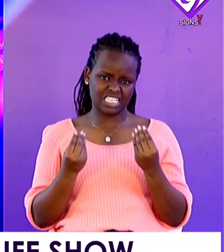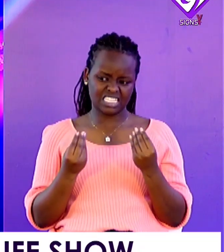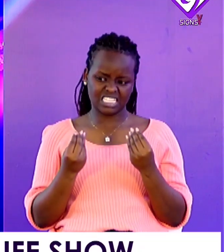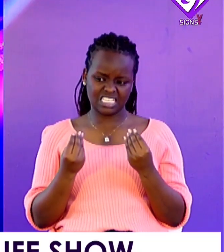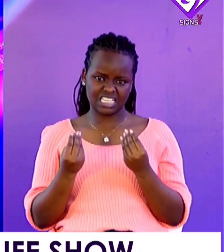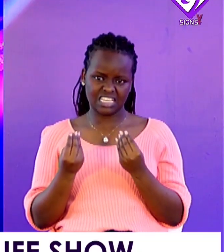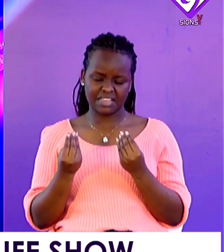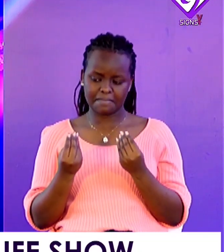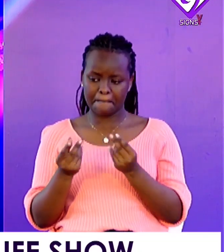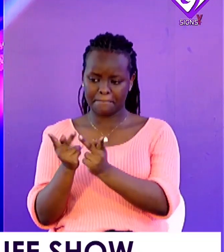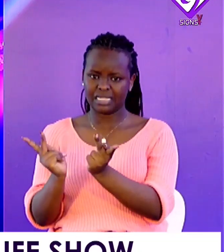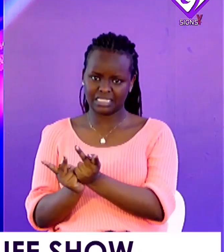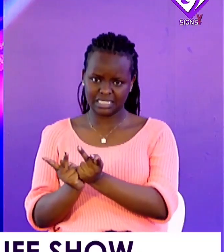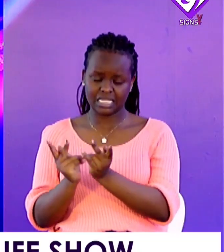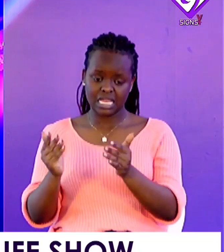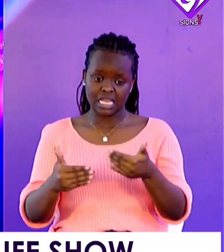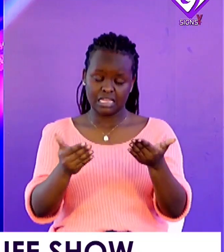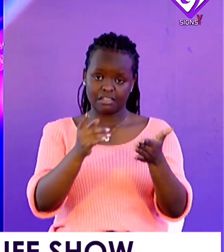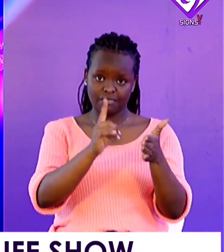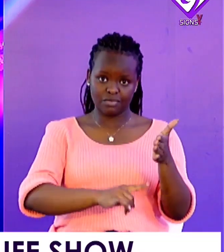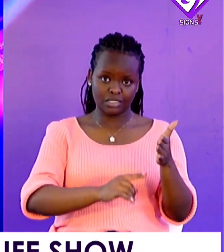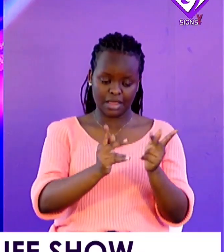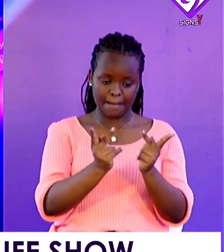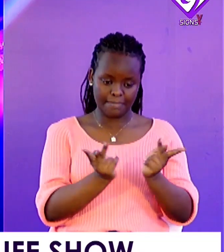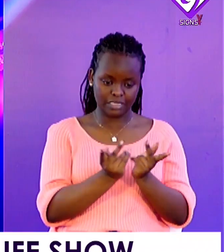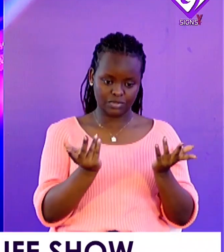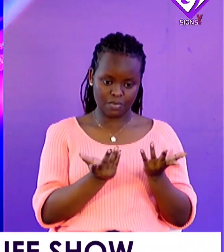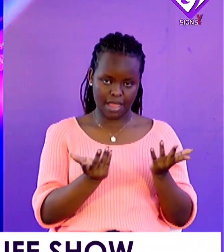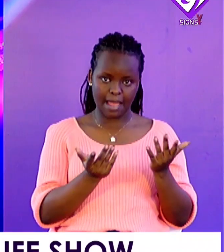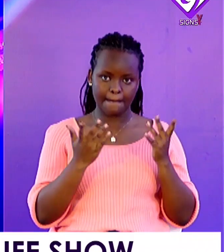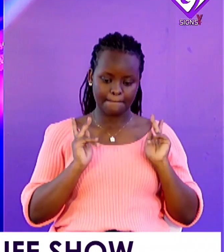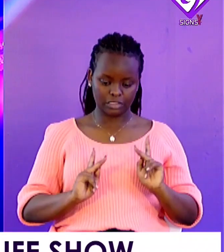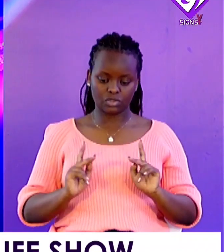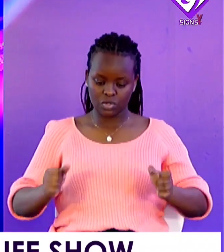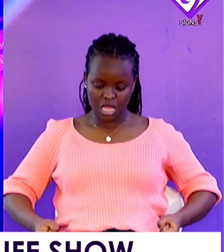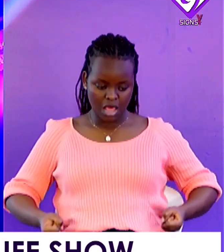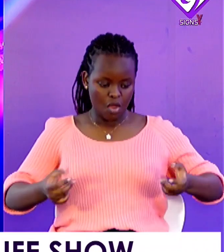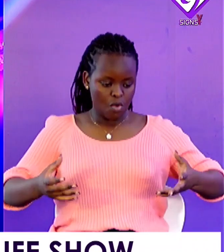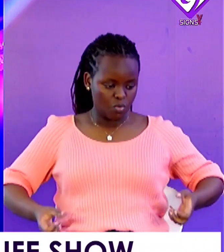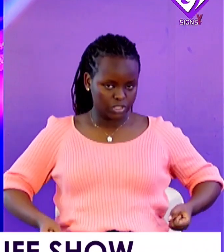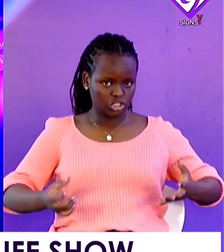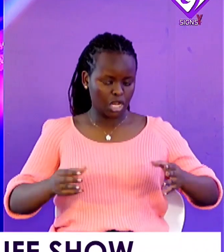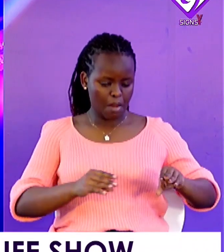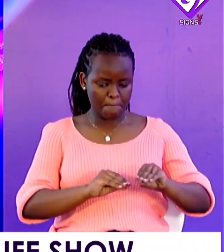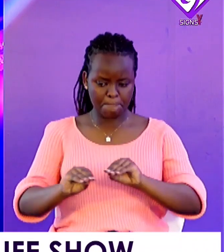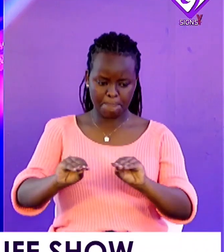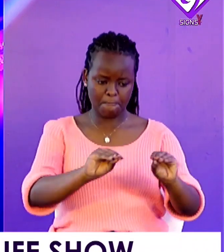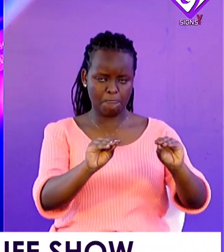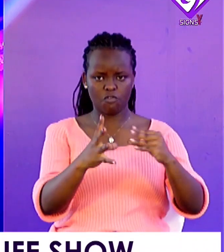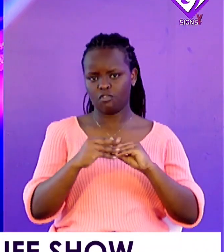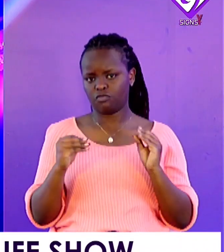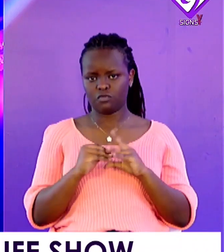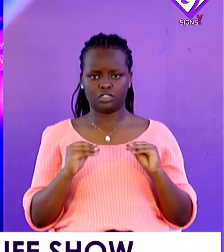in most of the churches they even provide a place where somebody with a wheelchair can move comfortably. Okay.